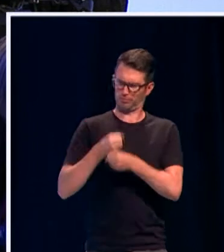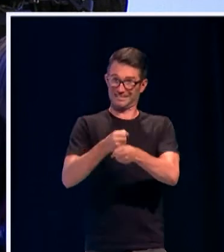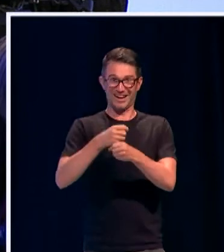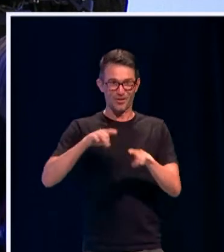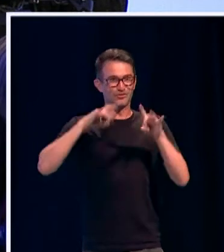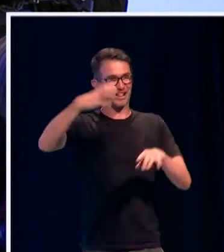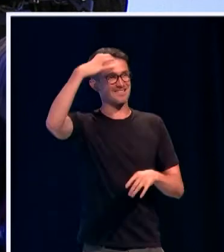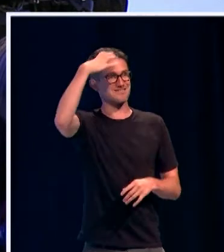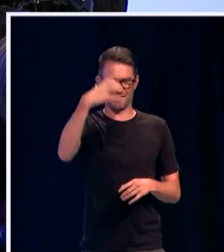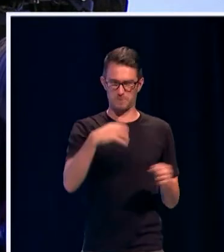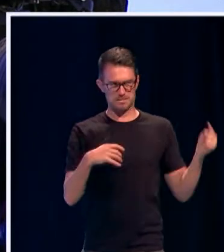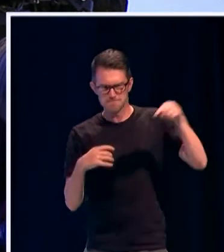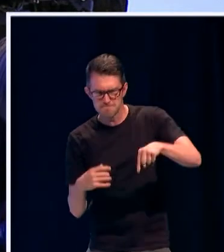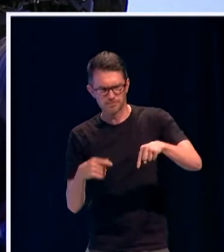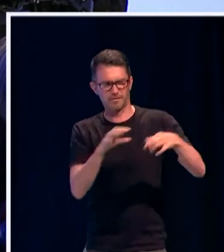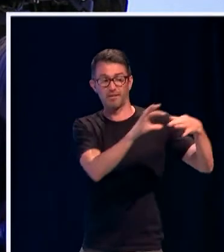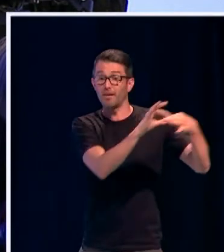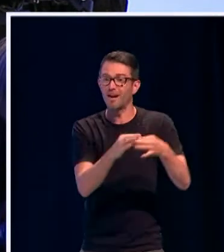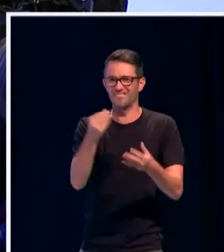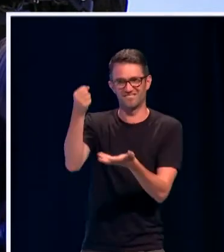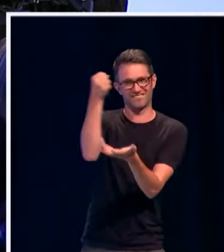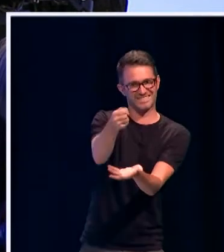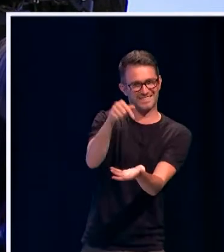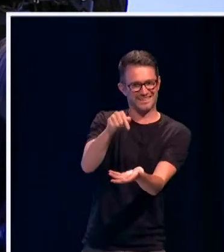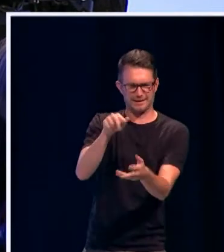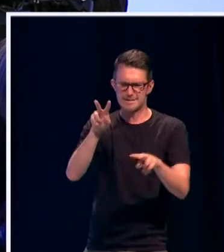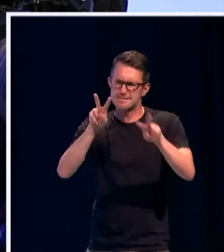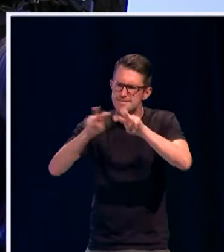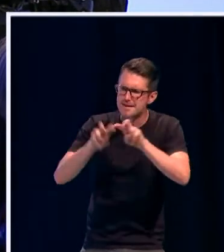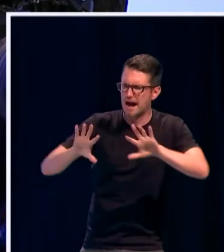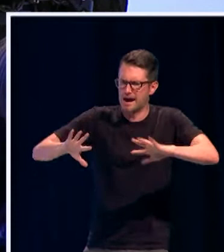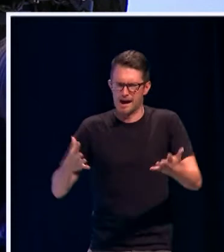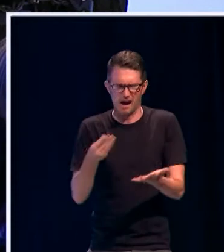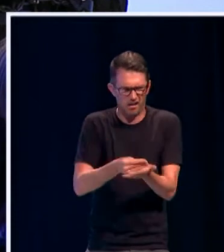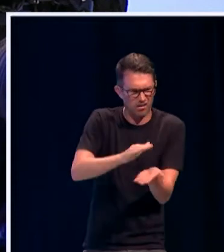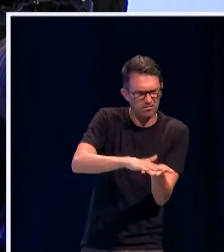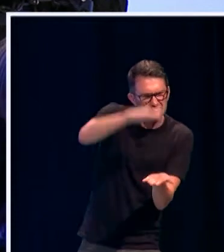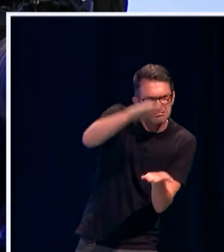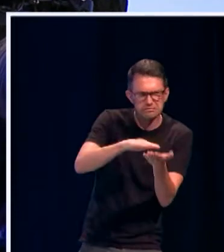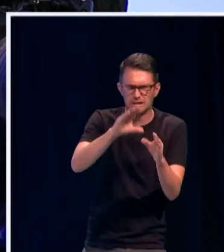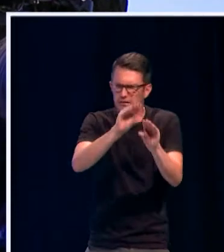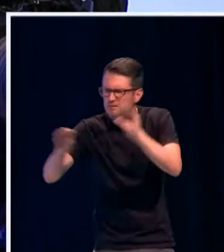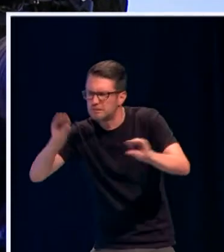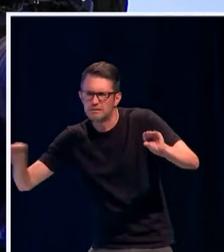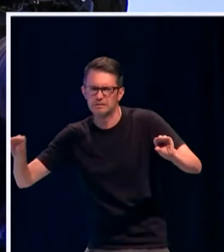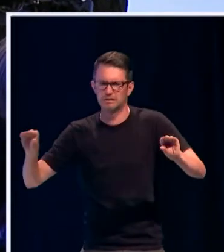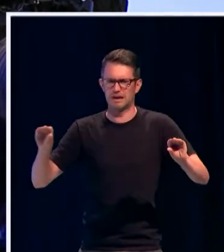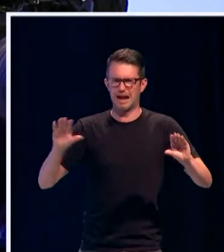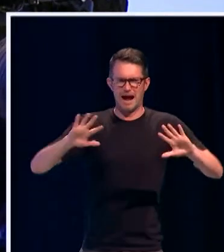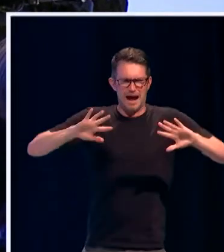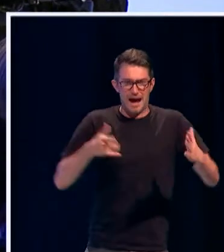donor perspective on the importance of supporting DPOs, capacity building, and how, as an